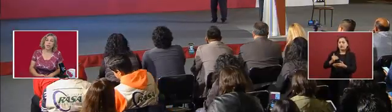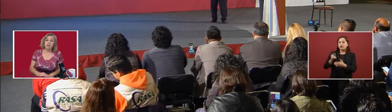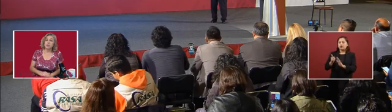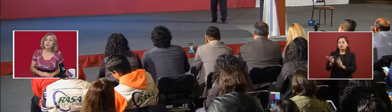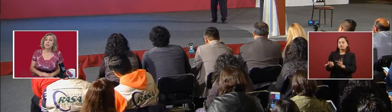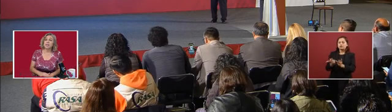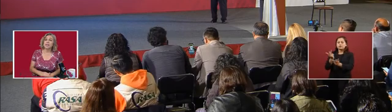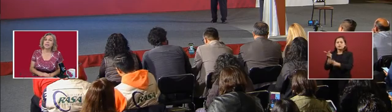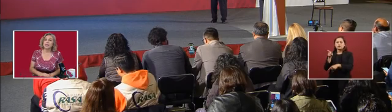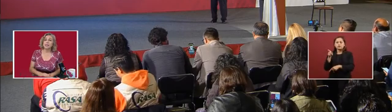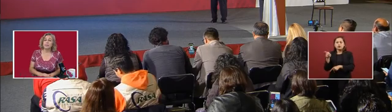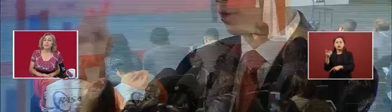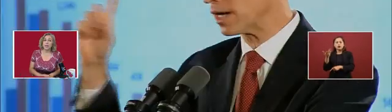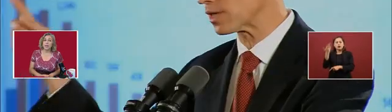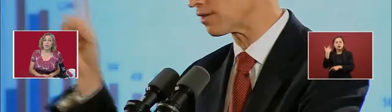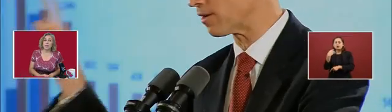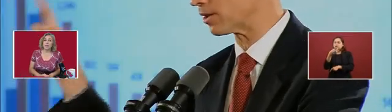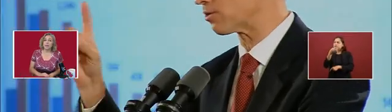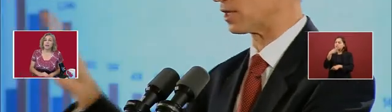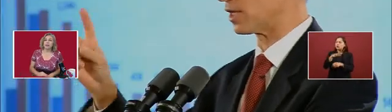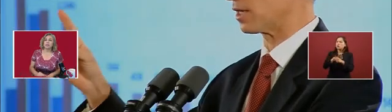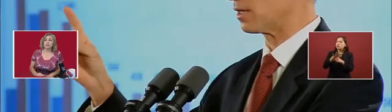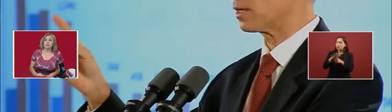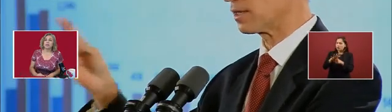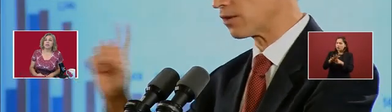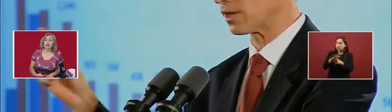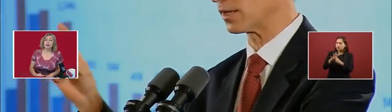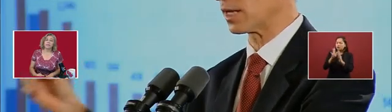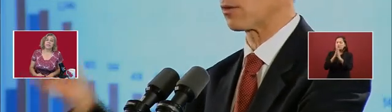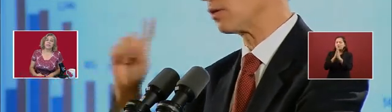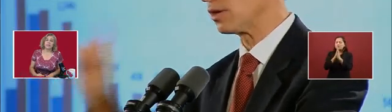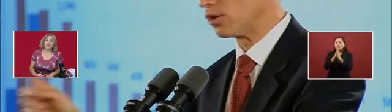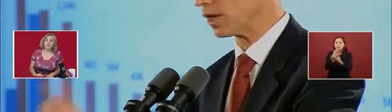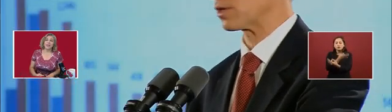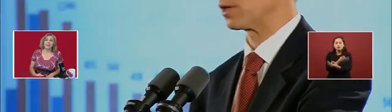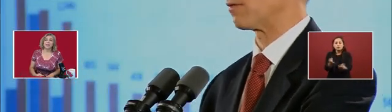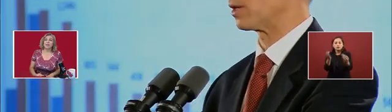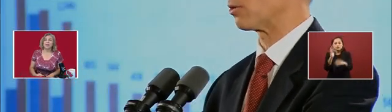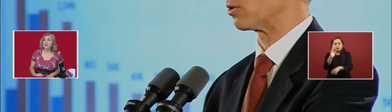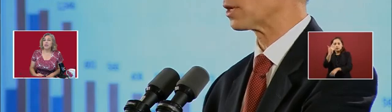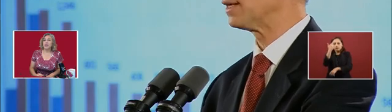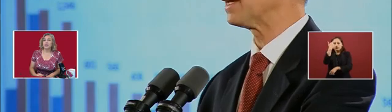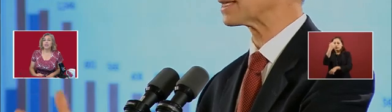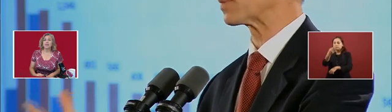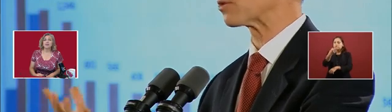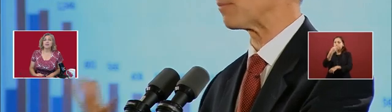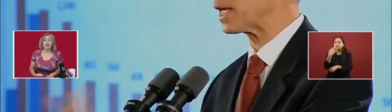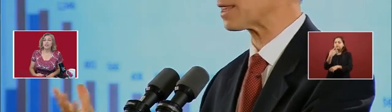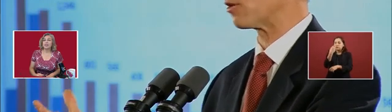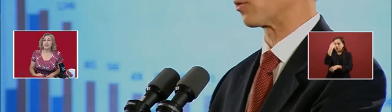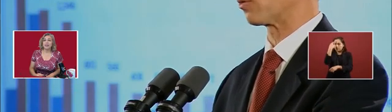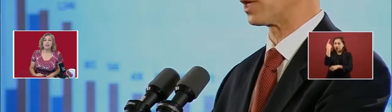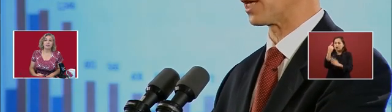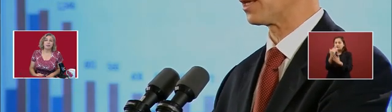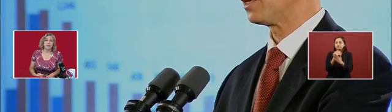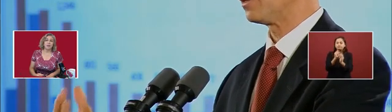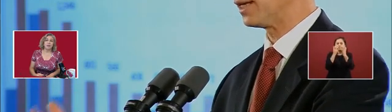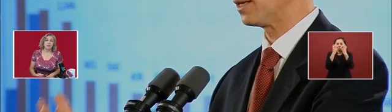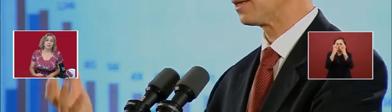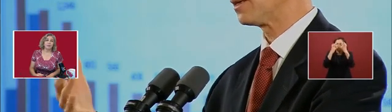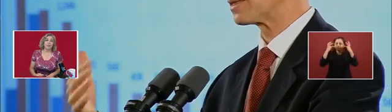cases do depend with a opportune response with